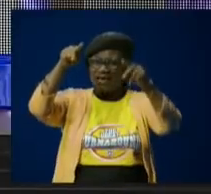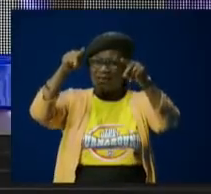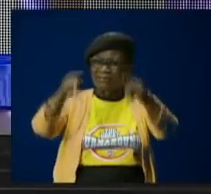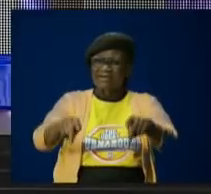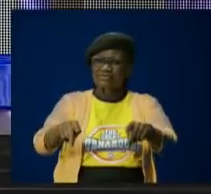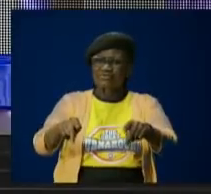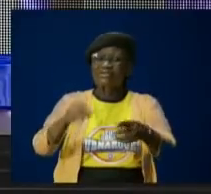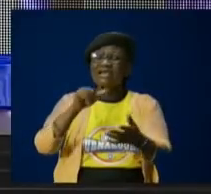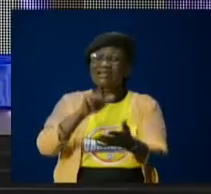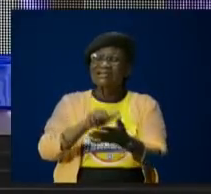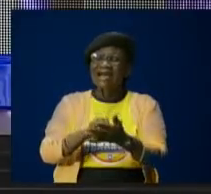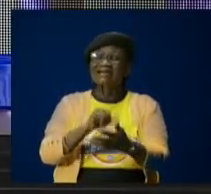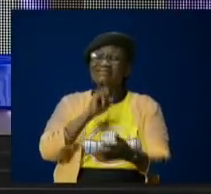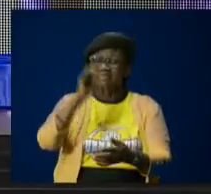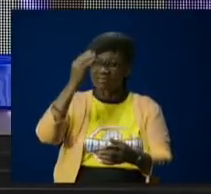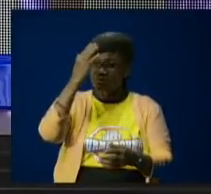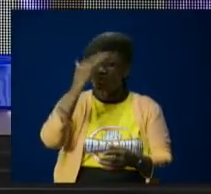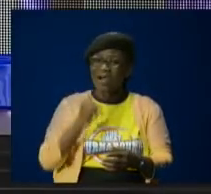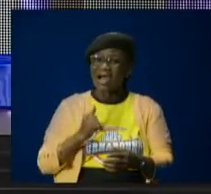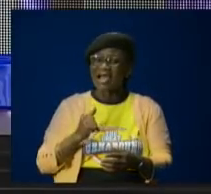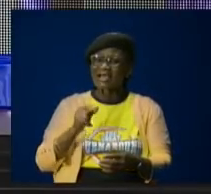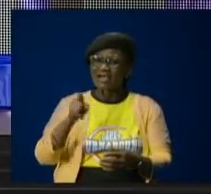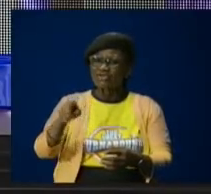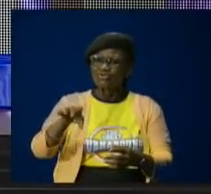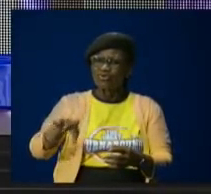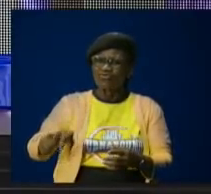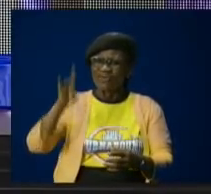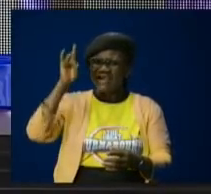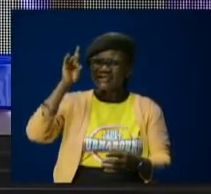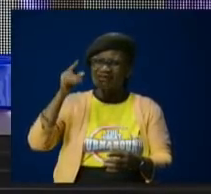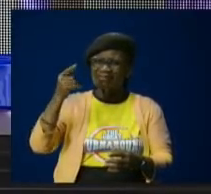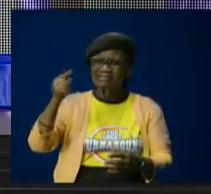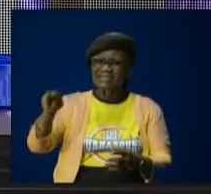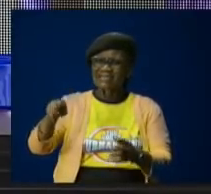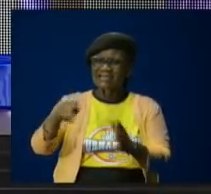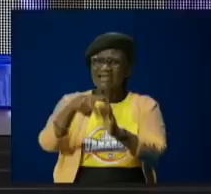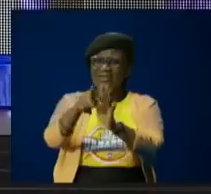That's why you find that the principal thing they go for